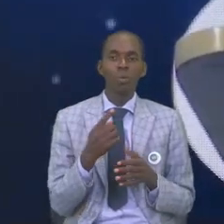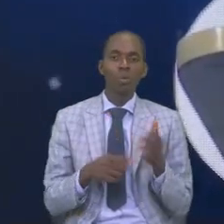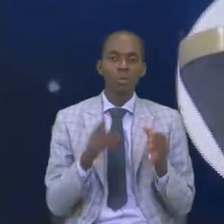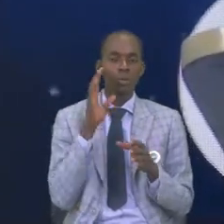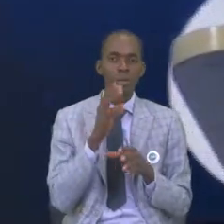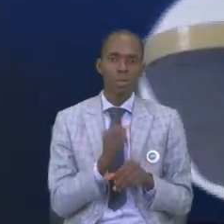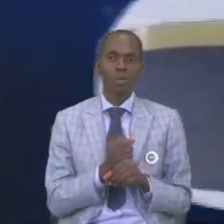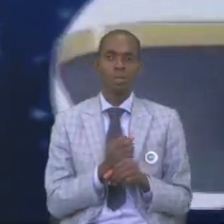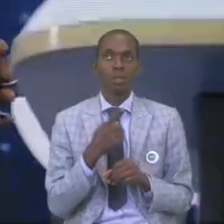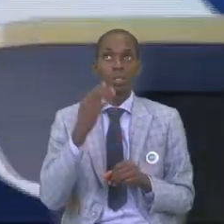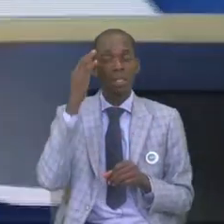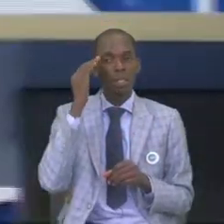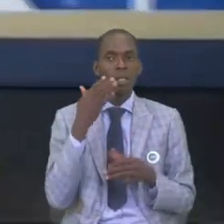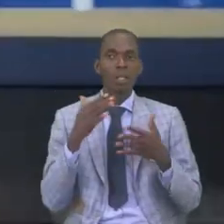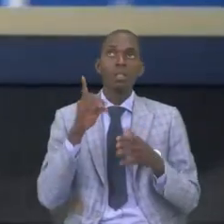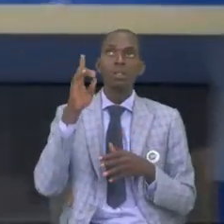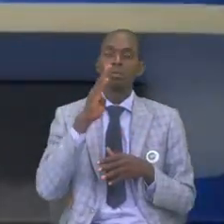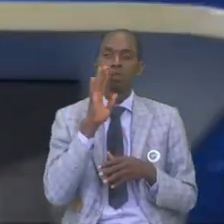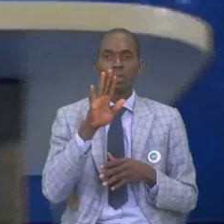head, let him be your hope.